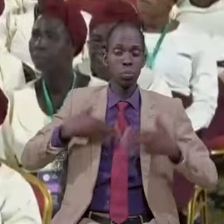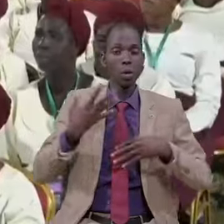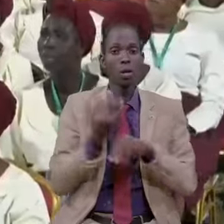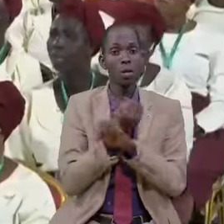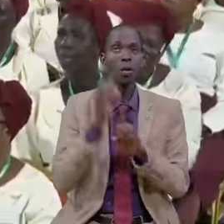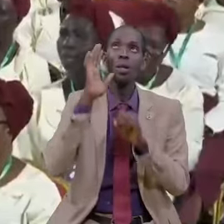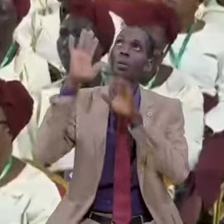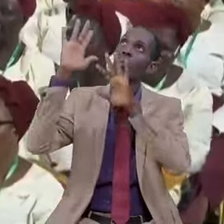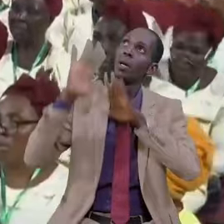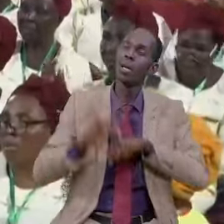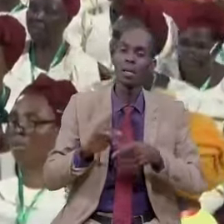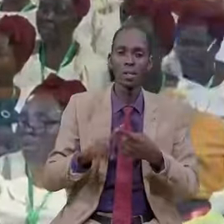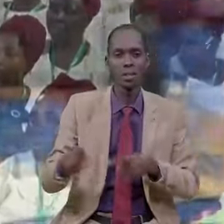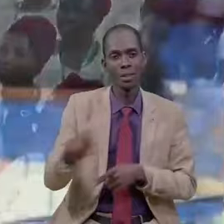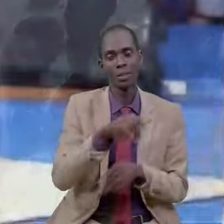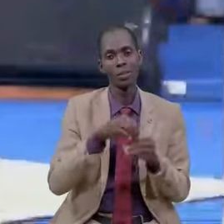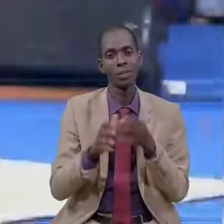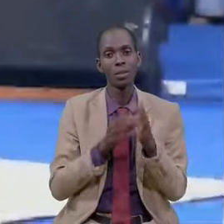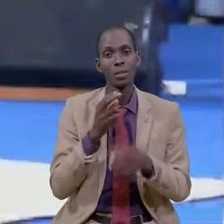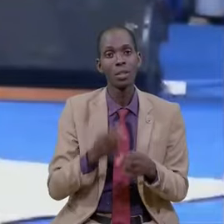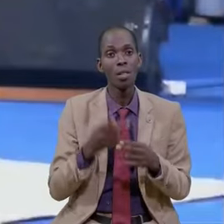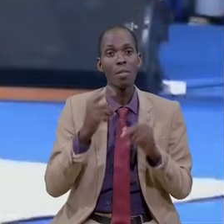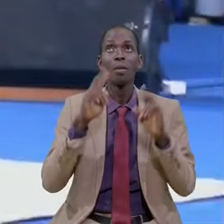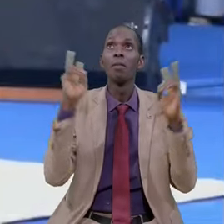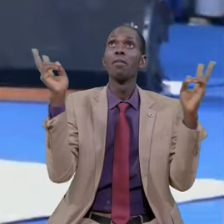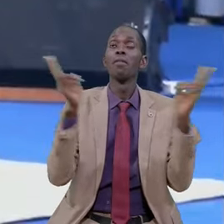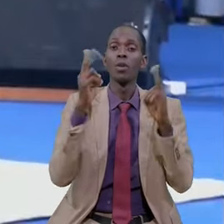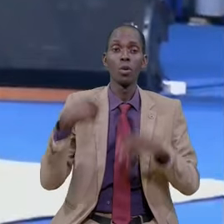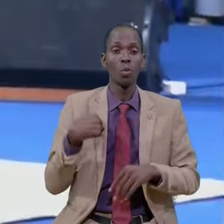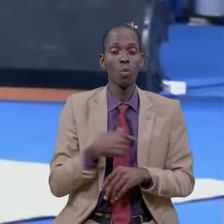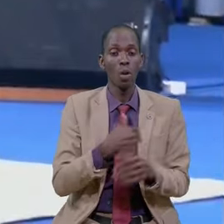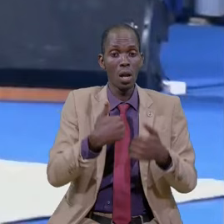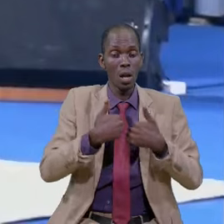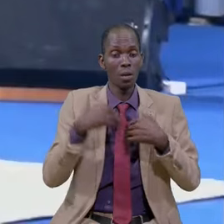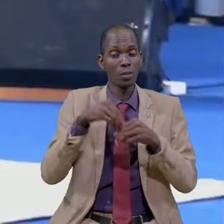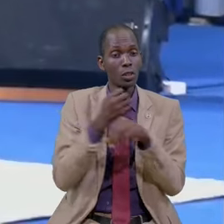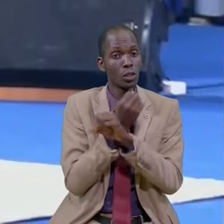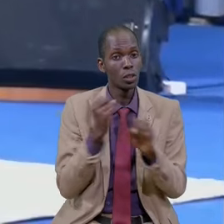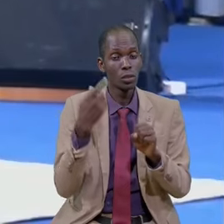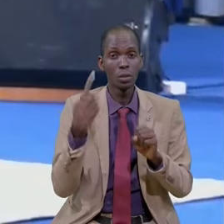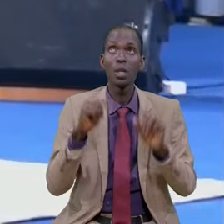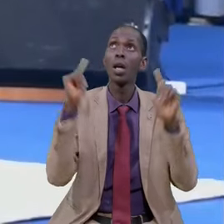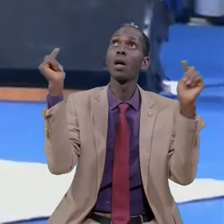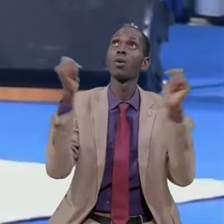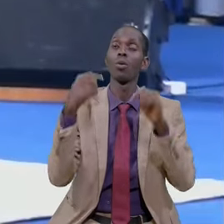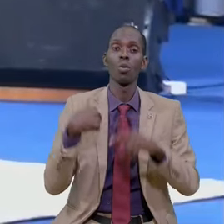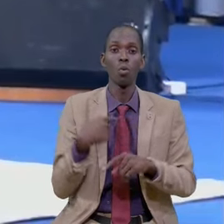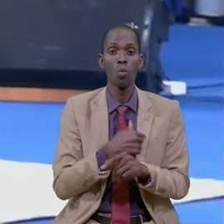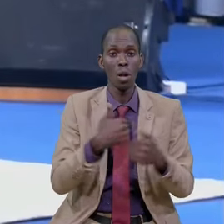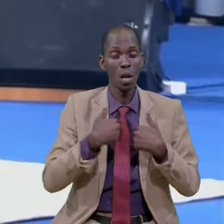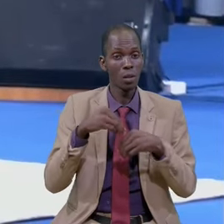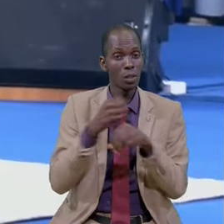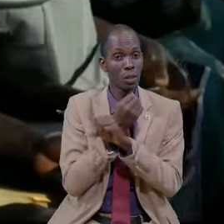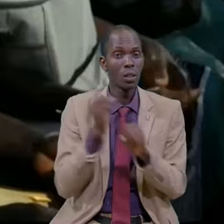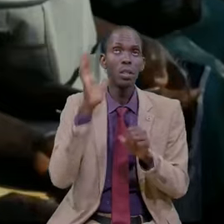to you the victory we have in salvation the Triumph we have in Salvation will come